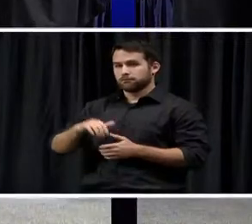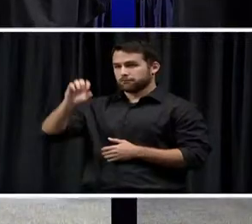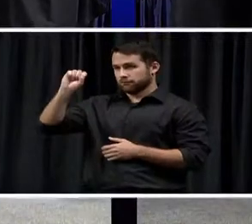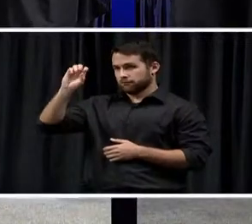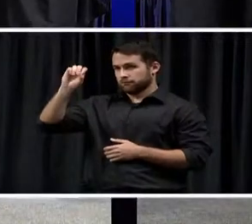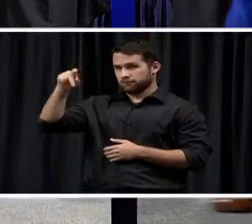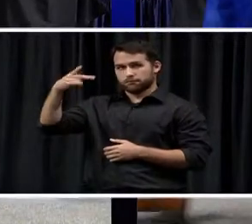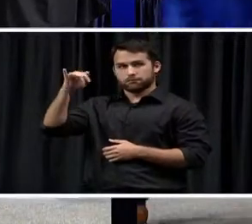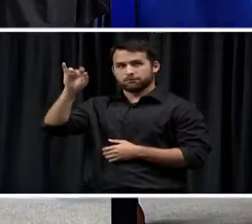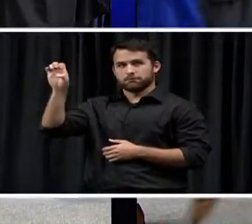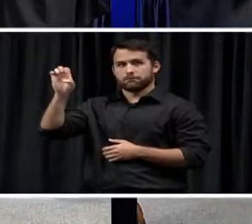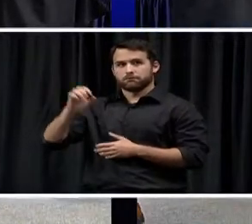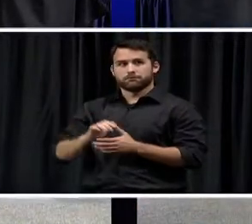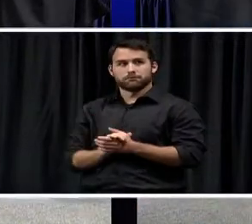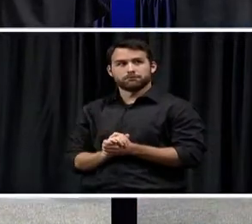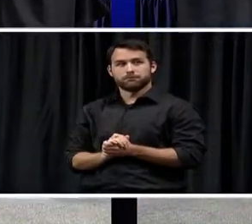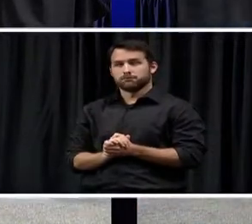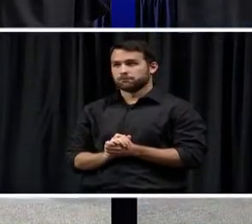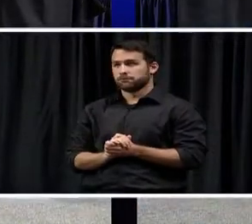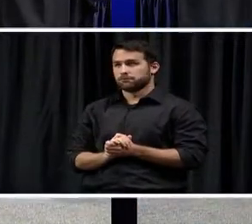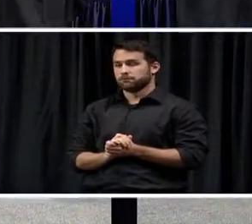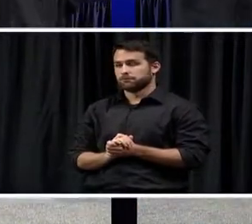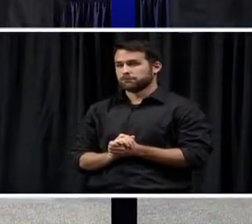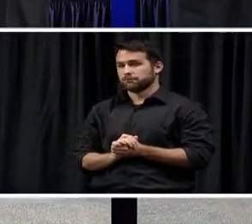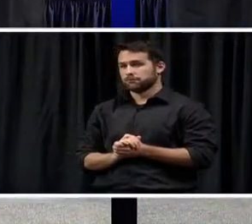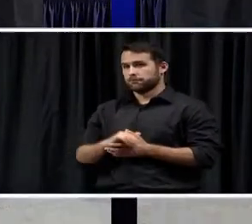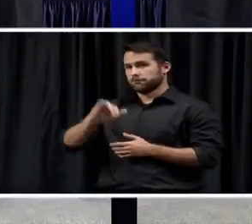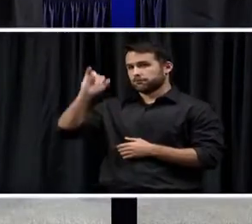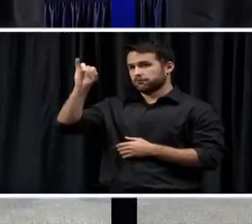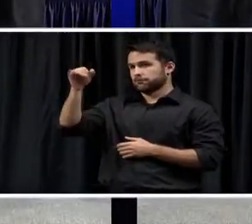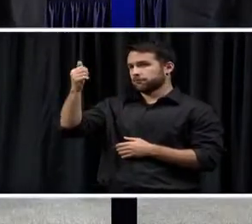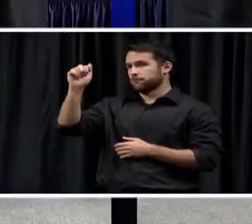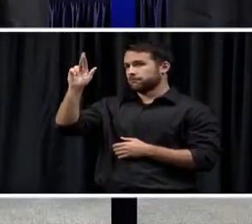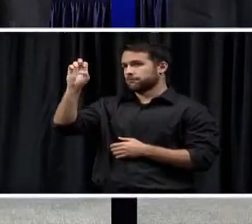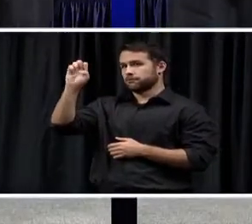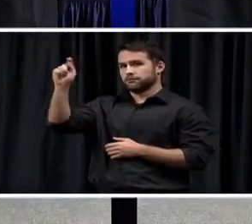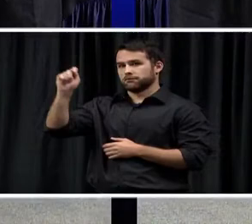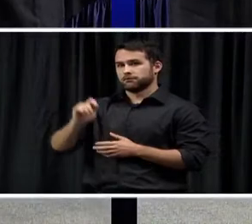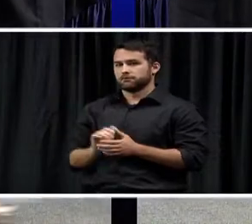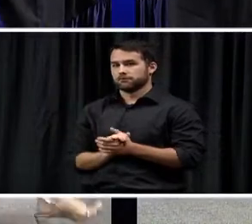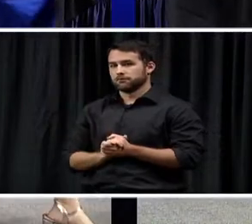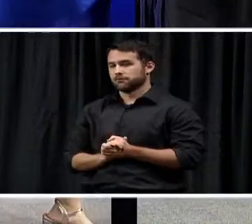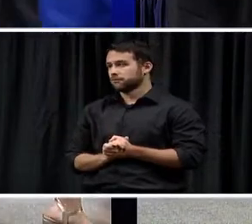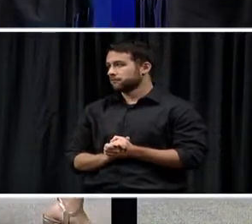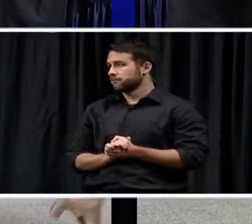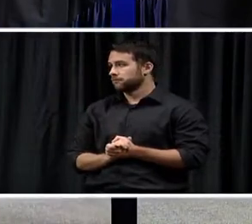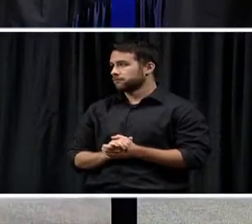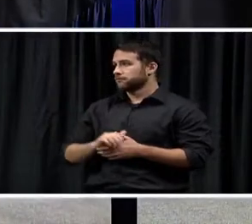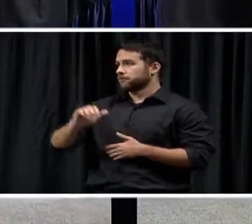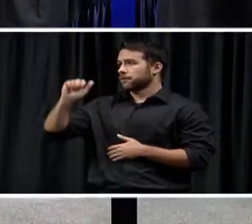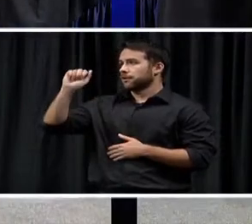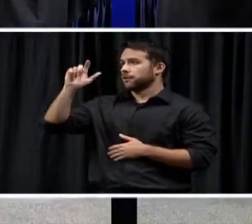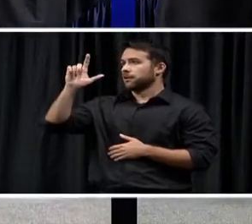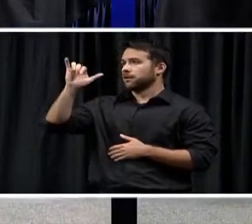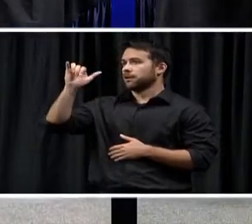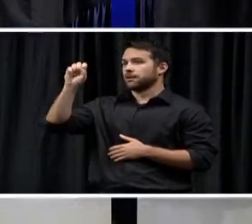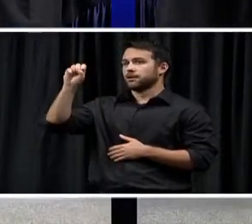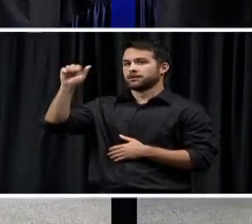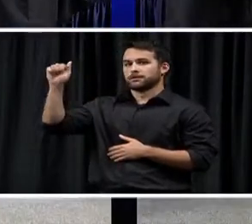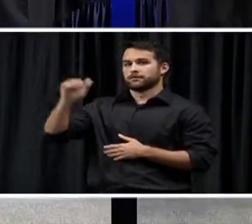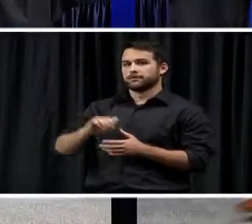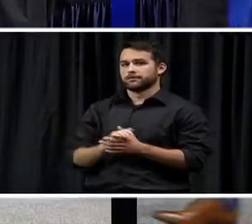Sophie Longer Chun Spielman. Jarrett Peyton Smith. Alyssa Paige